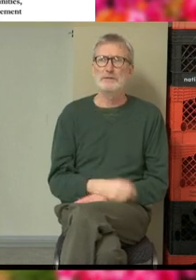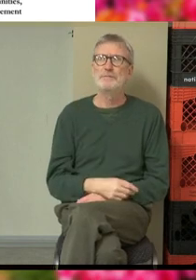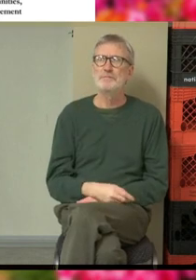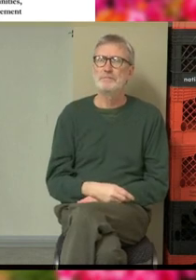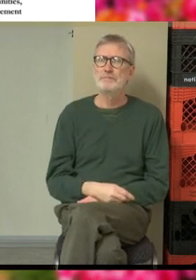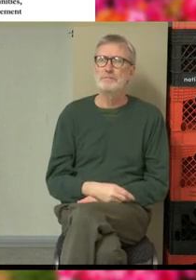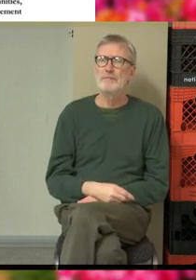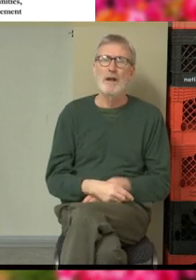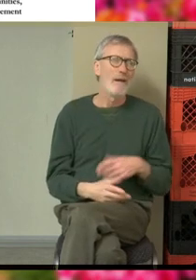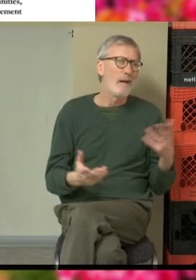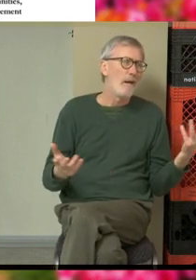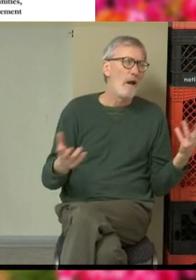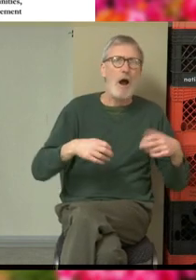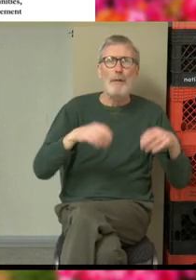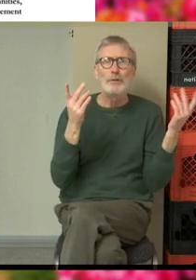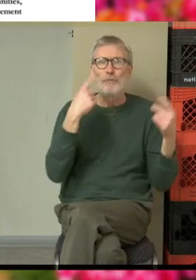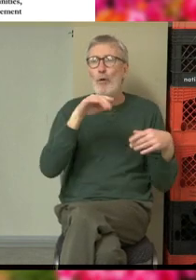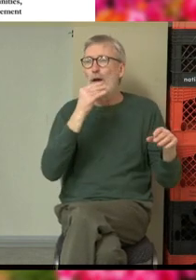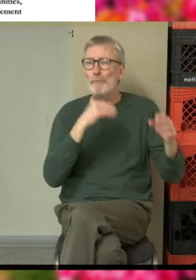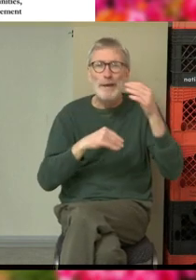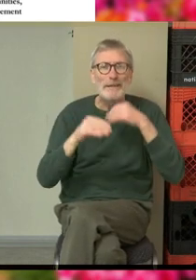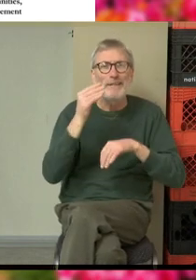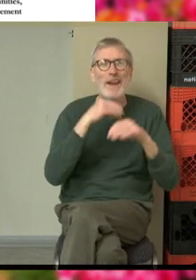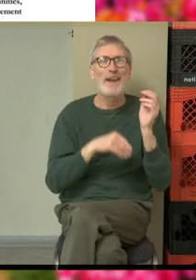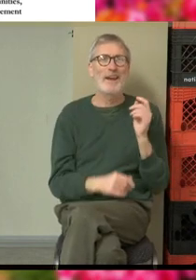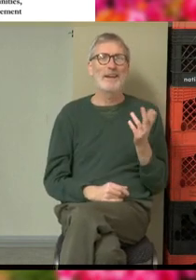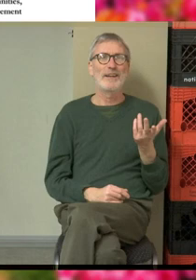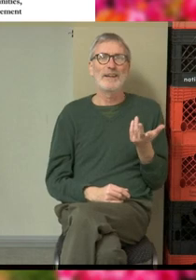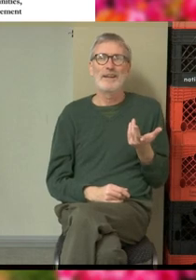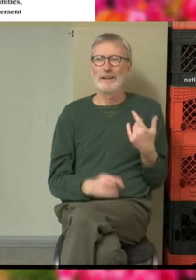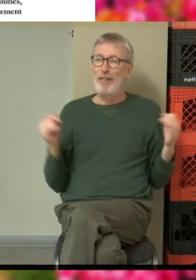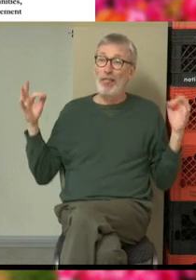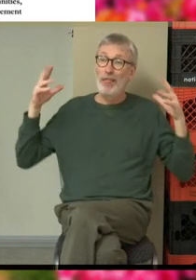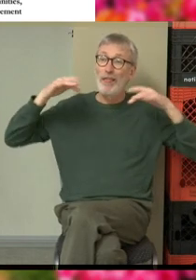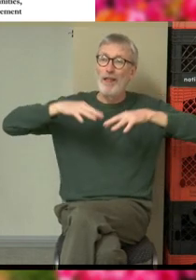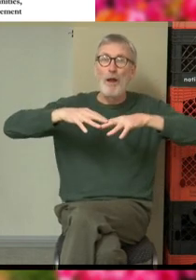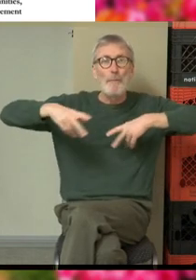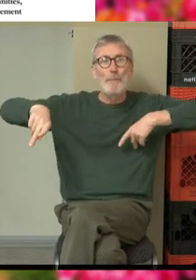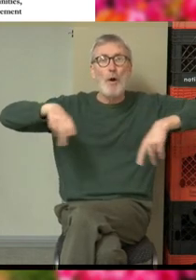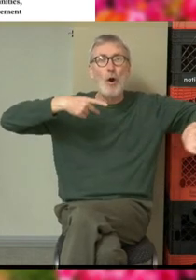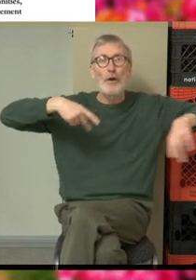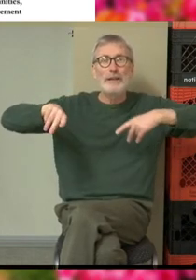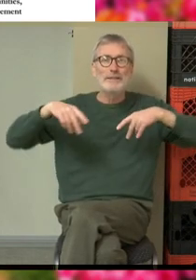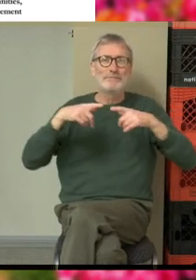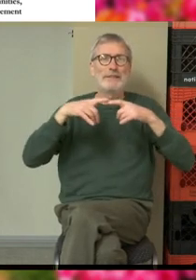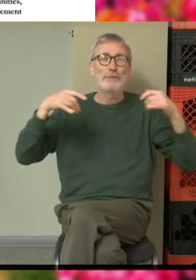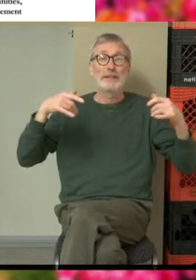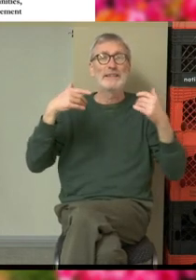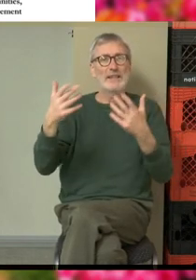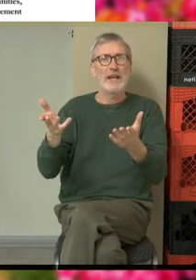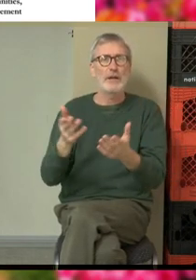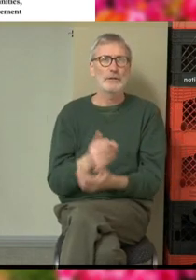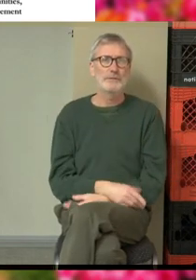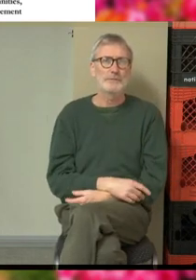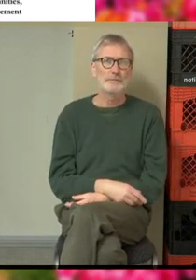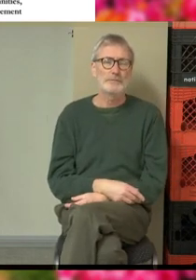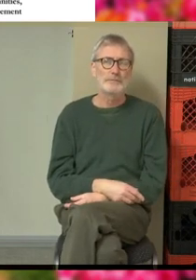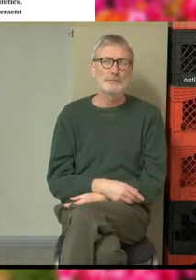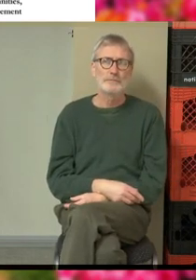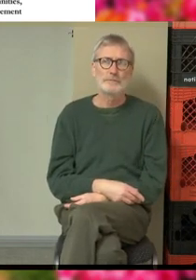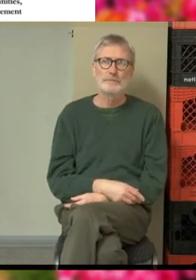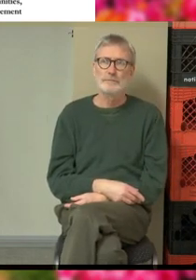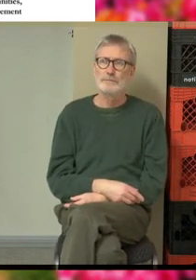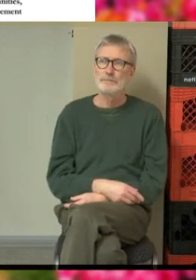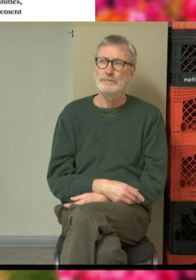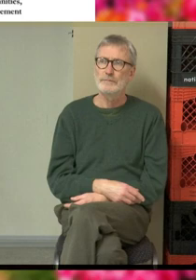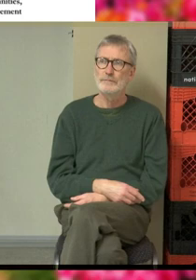So opportunities to have picnics and gatherings, parties, things like that within the park. Moving